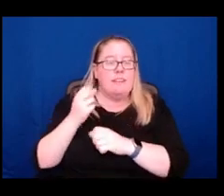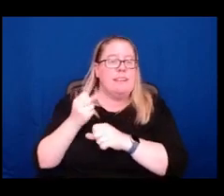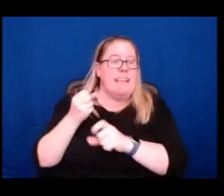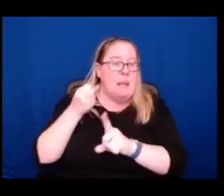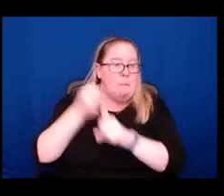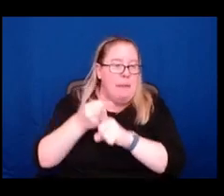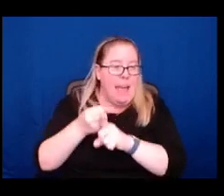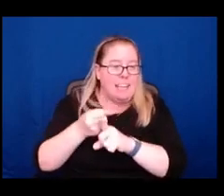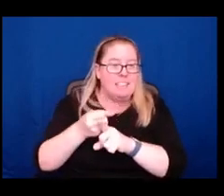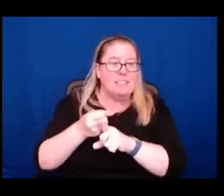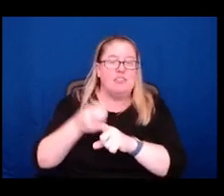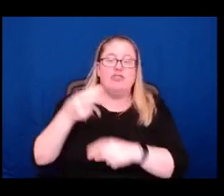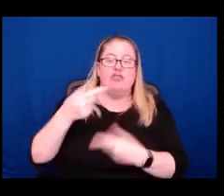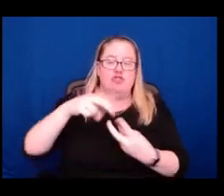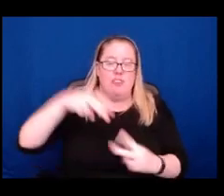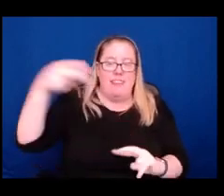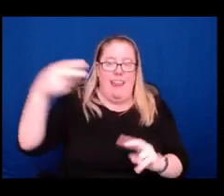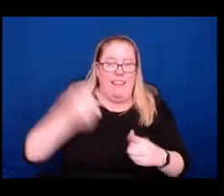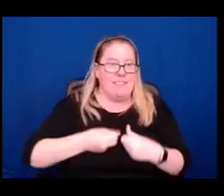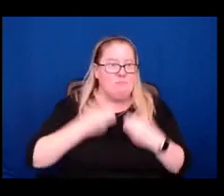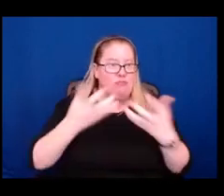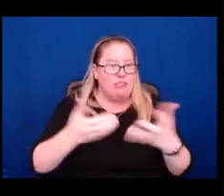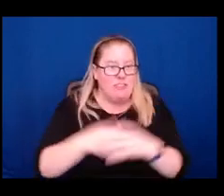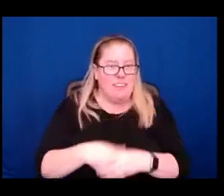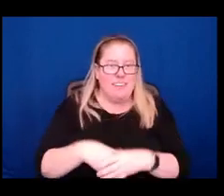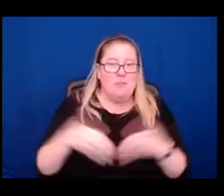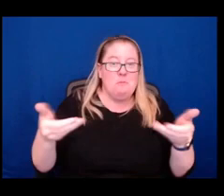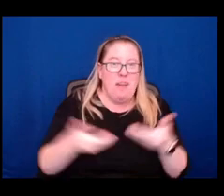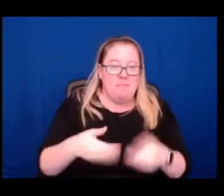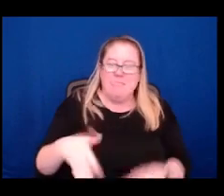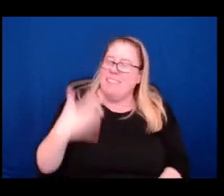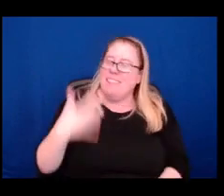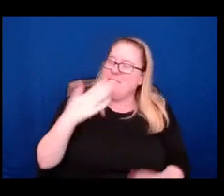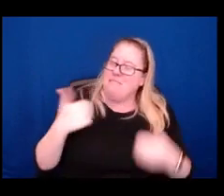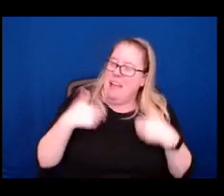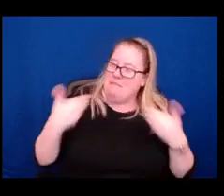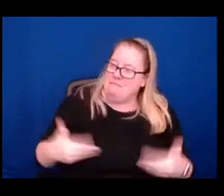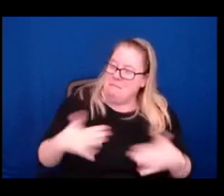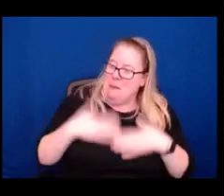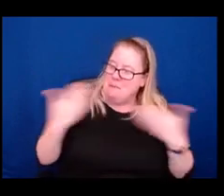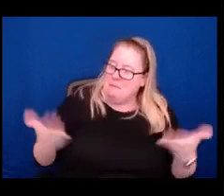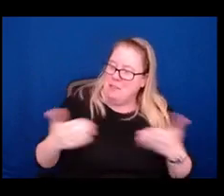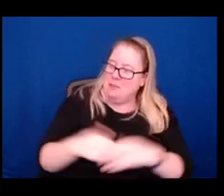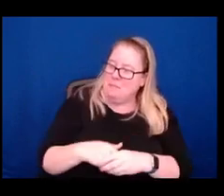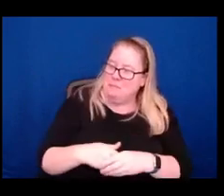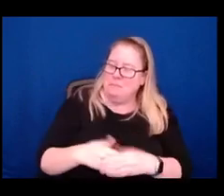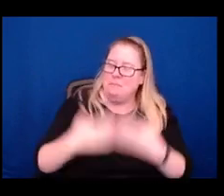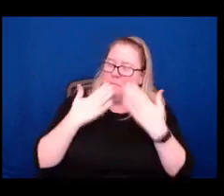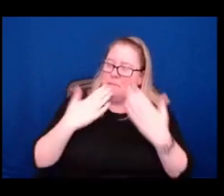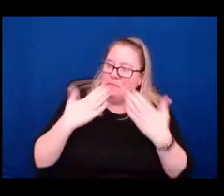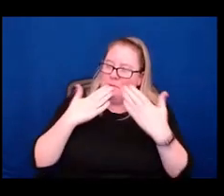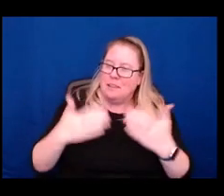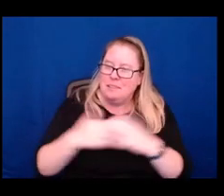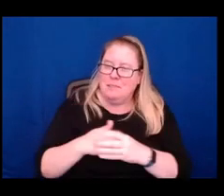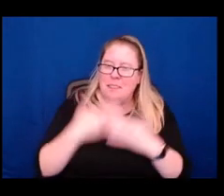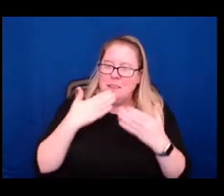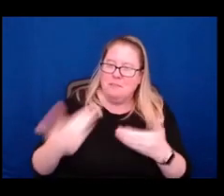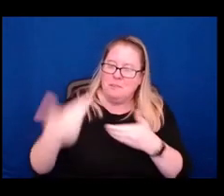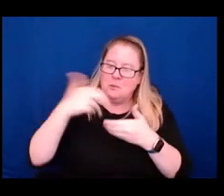Welcome, Annette. Thank you so much for having me. This is such a pleasure to be here. Thank you. Thank you so much for joining